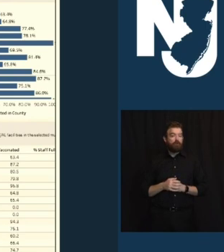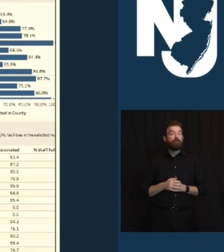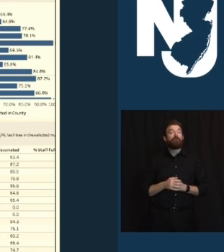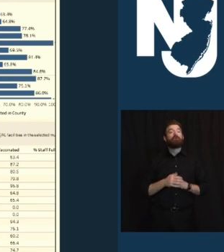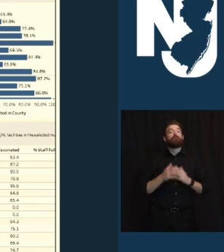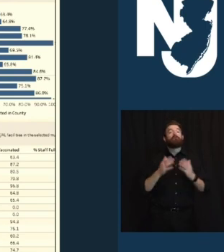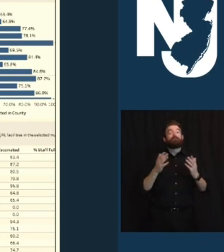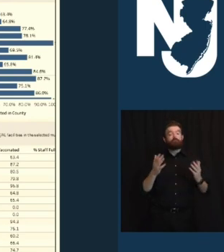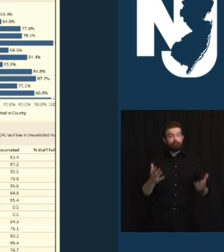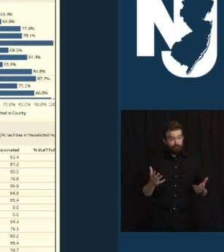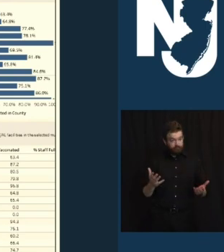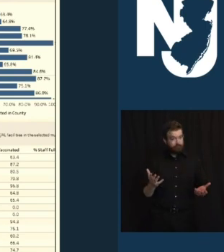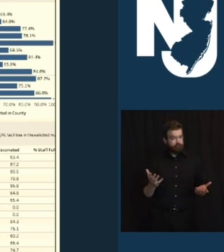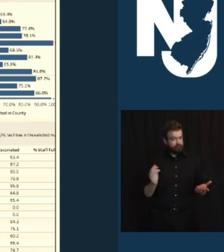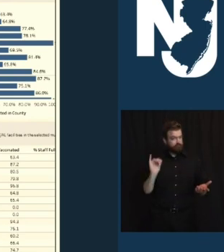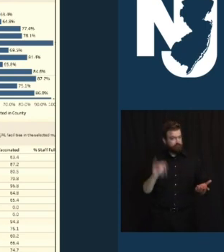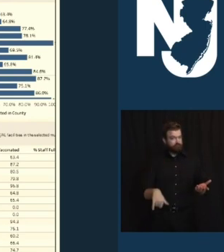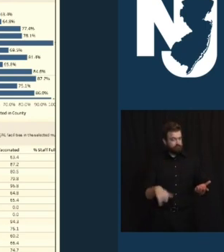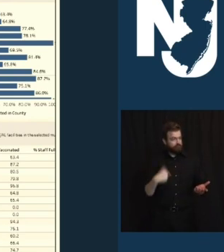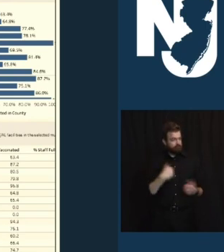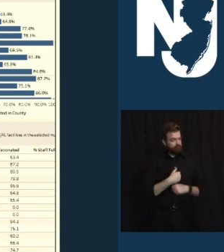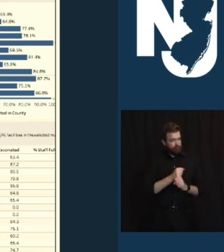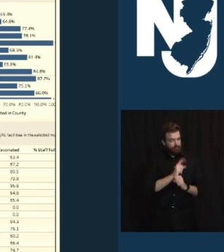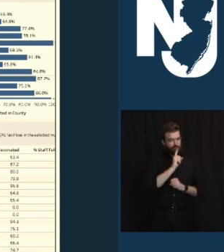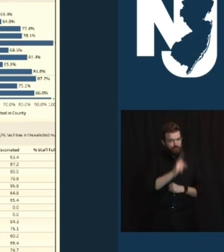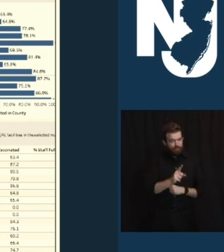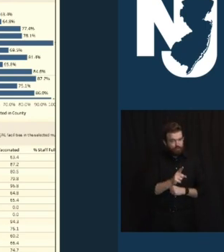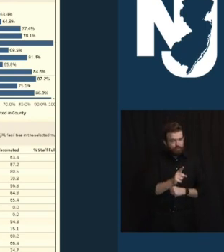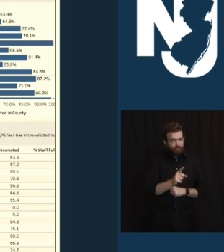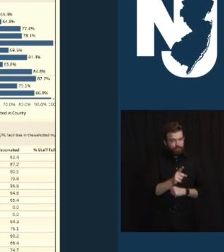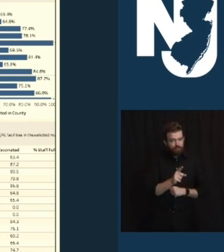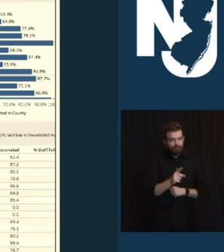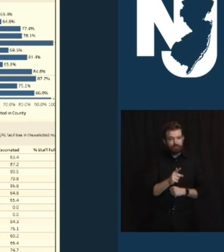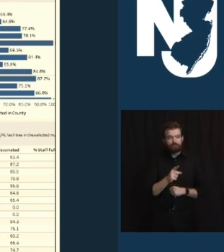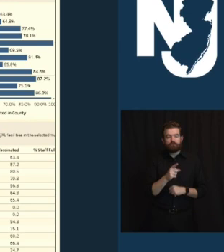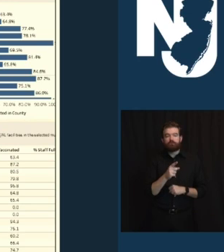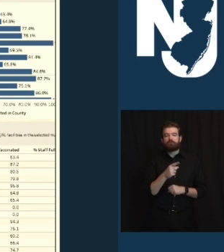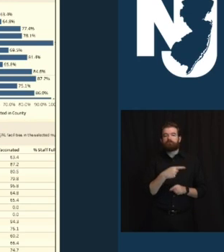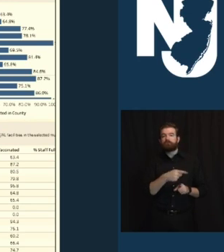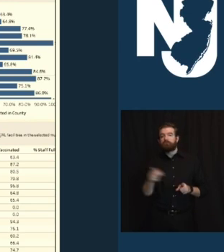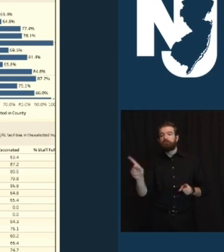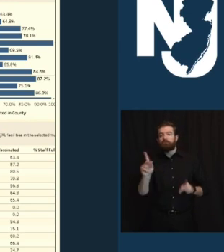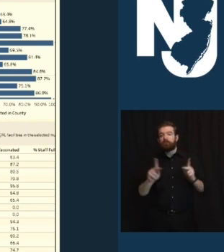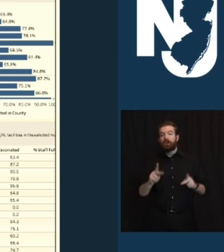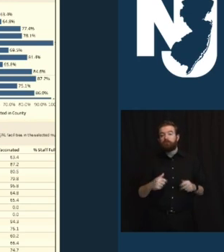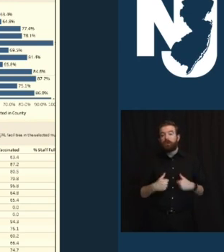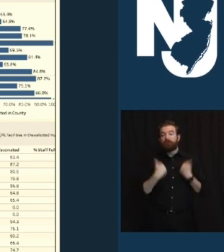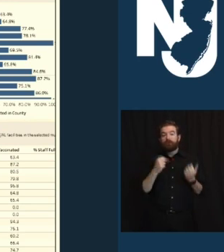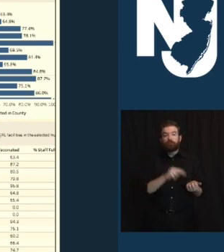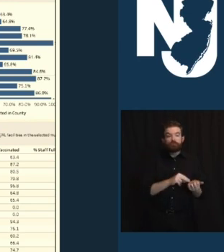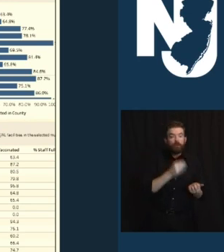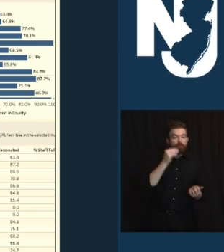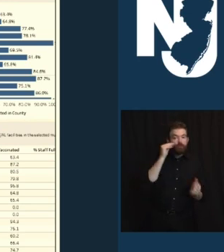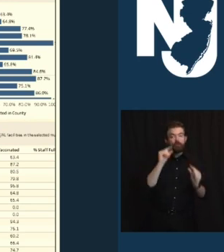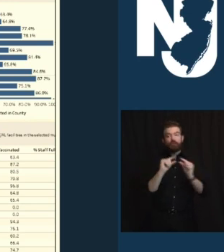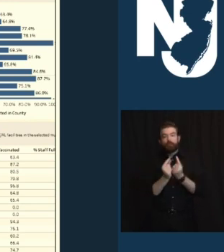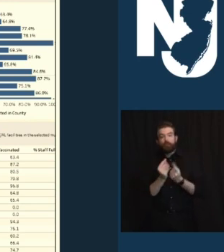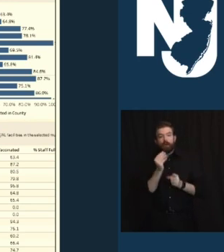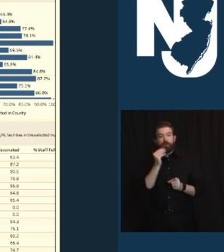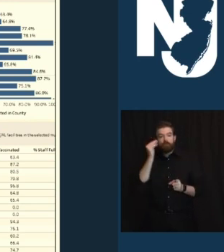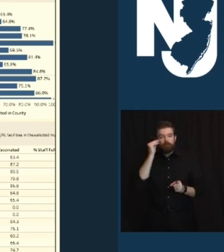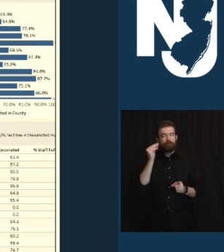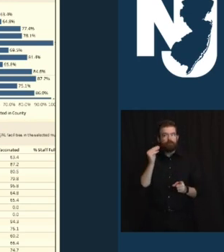staff through other pharmacy partners. Ensuring ongoing access is necessary, obvious reasons, but let's